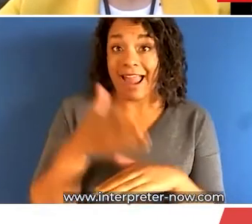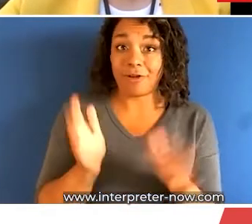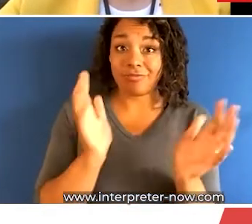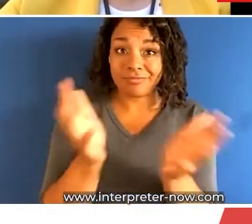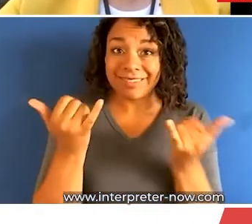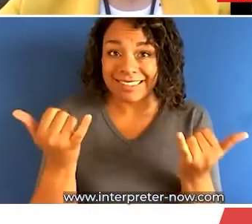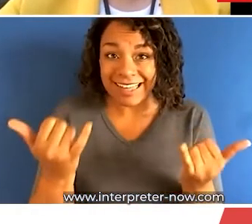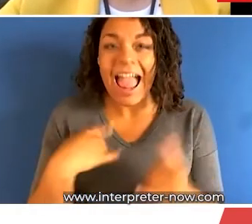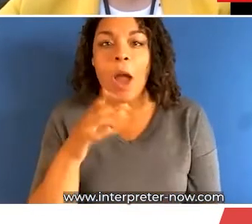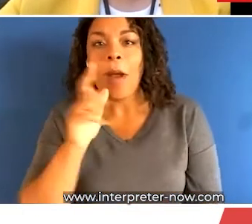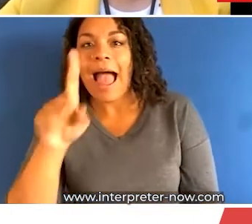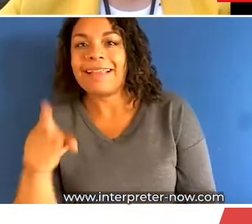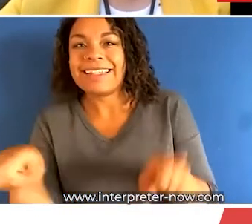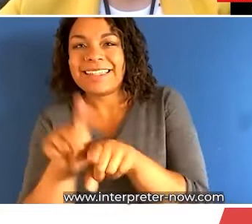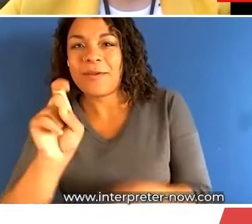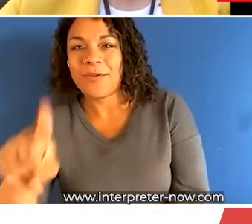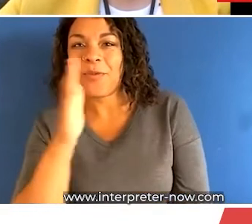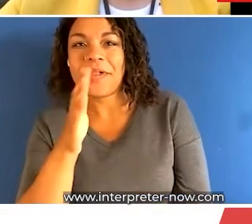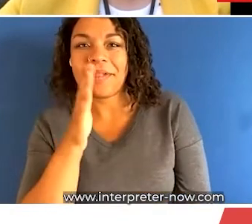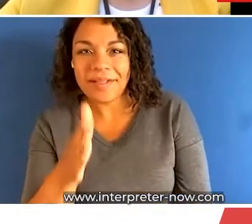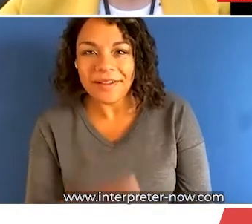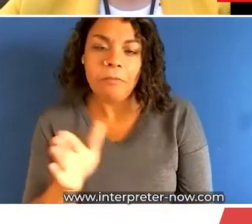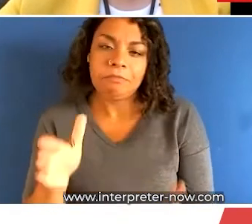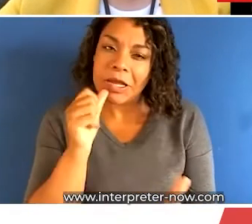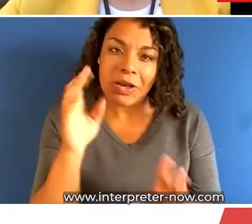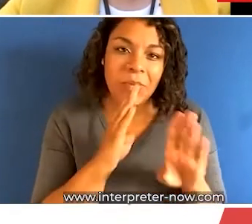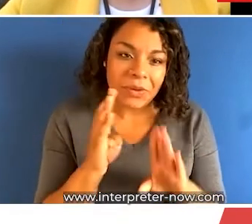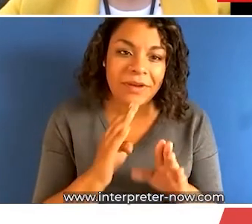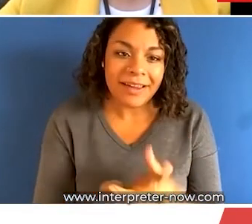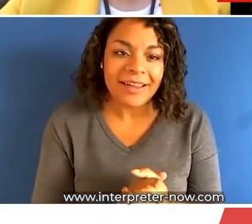will ask the same question. So don't worry. As